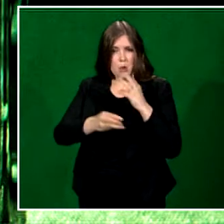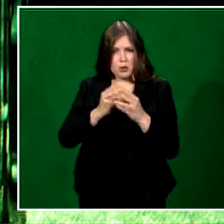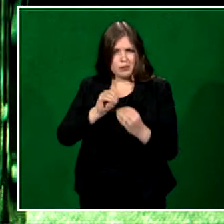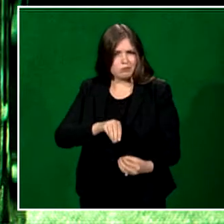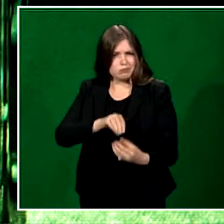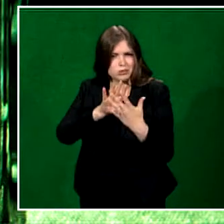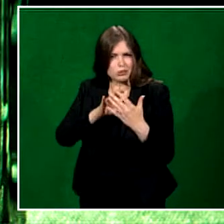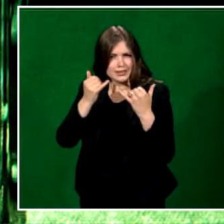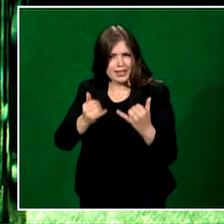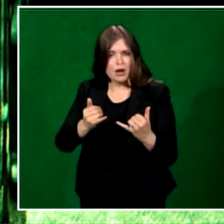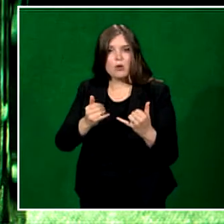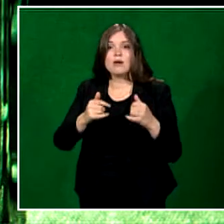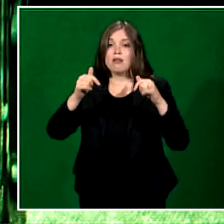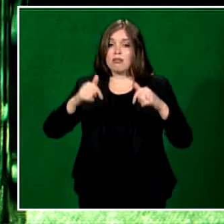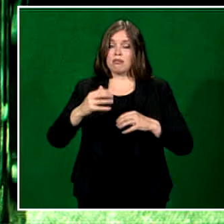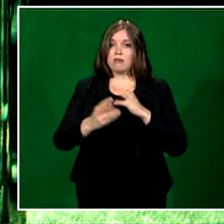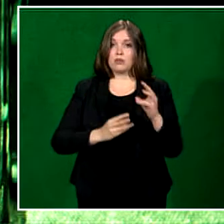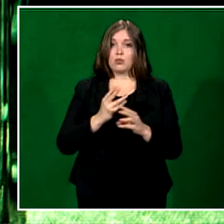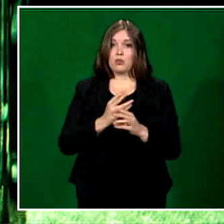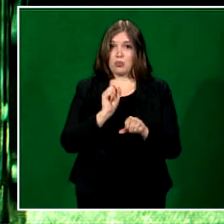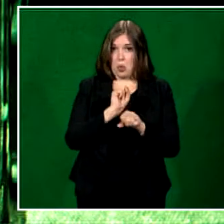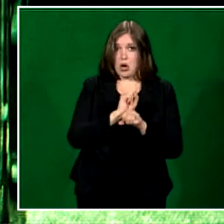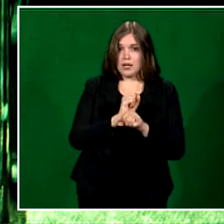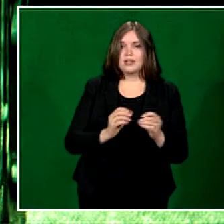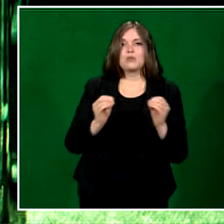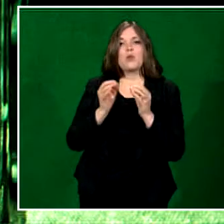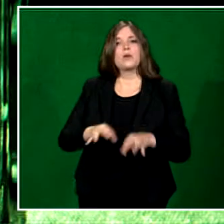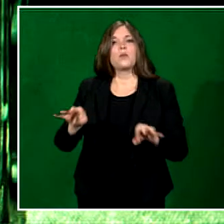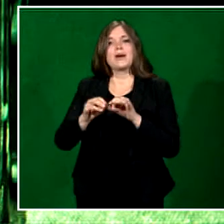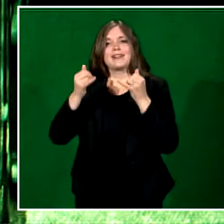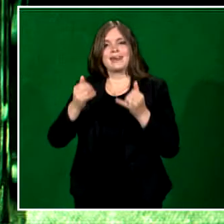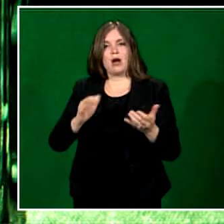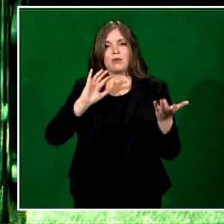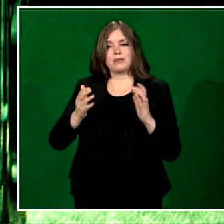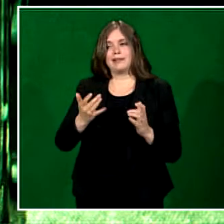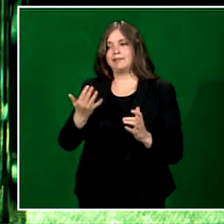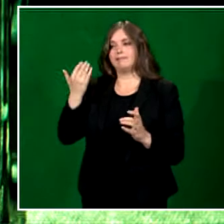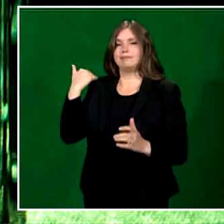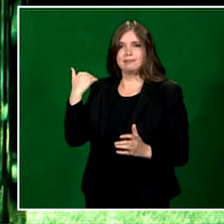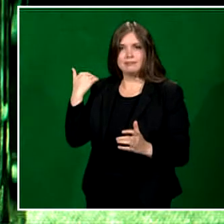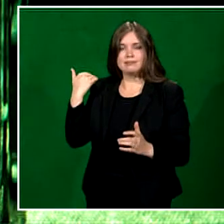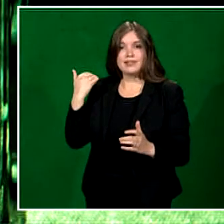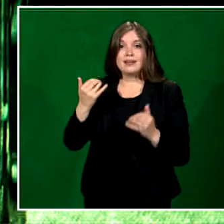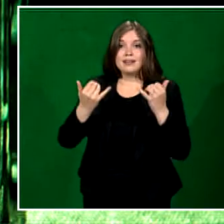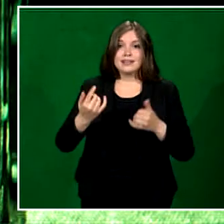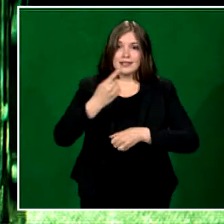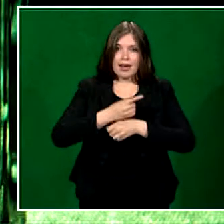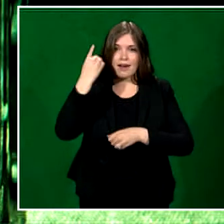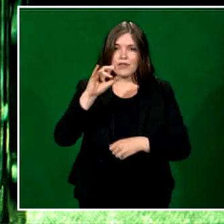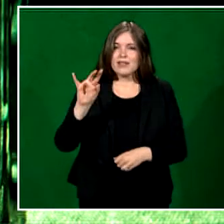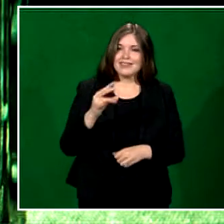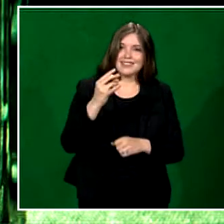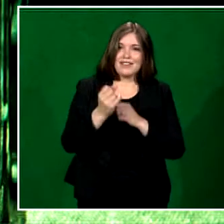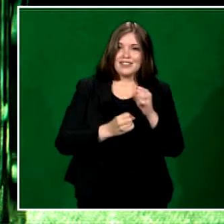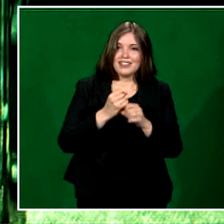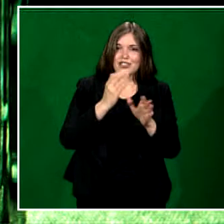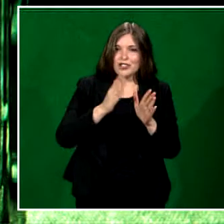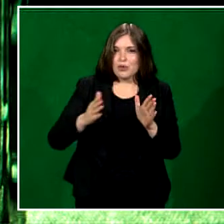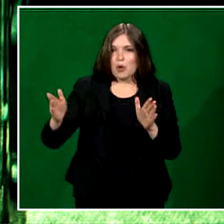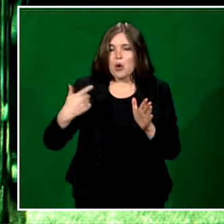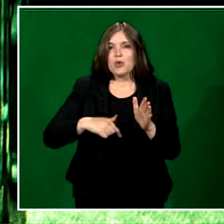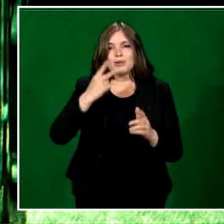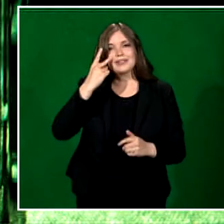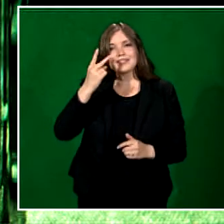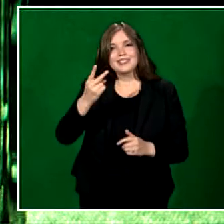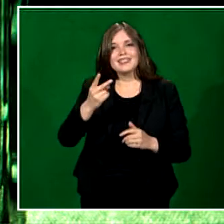work is more critical now than ever before. Today, for the 7th year in a row, we'll witness college and university